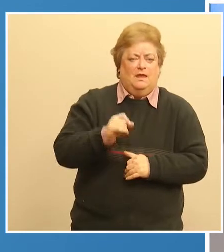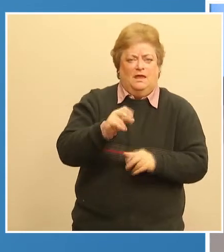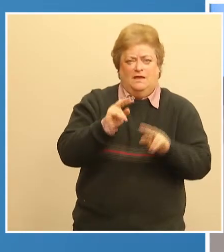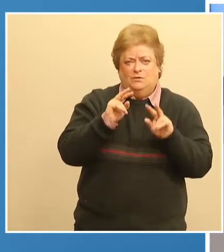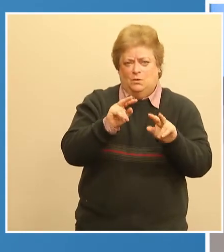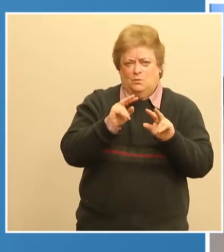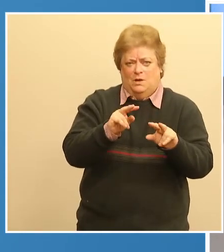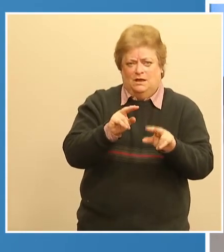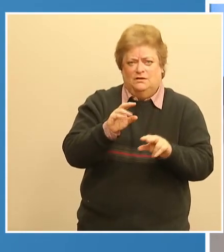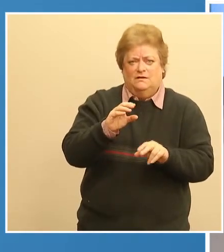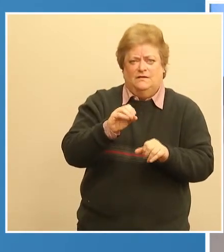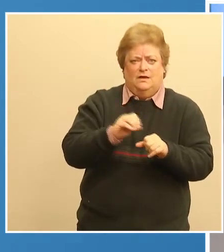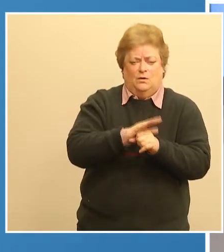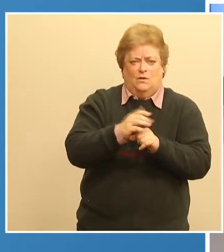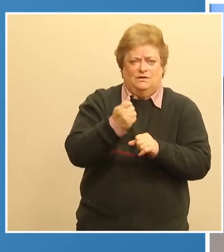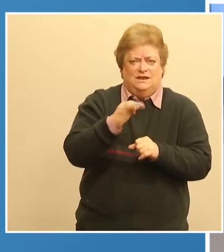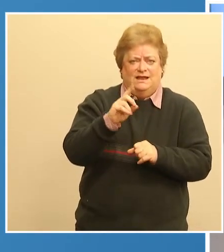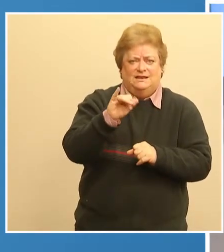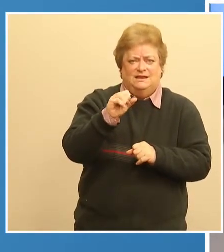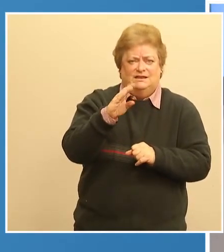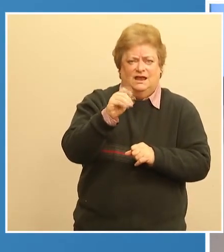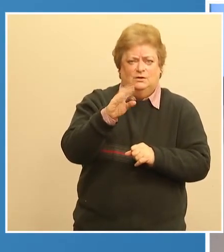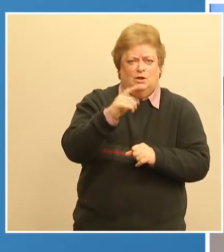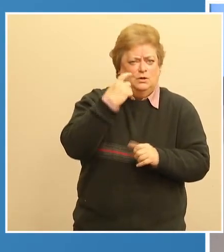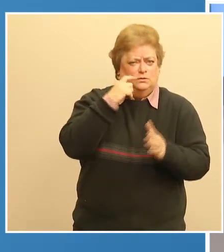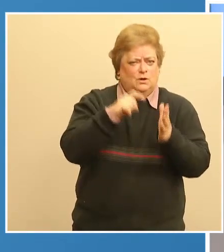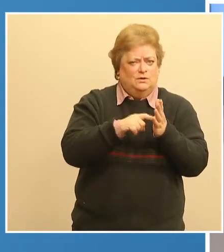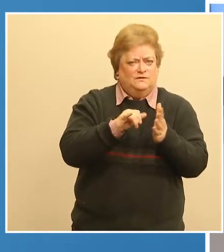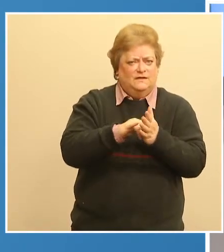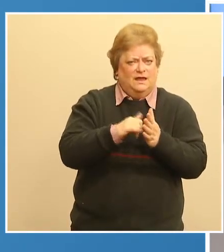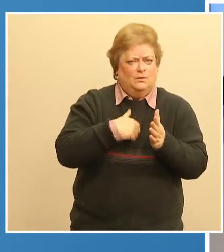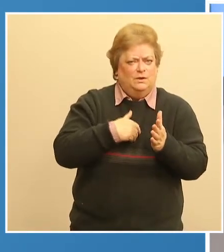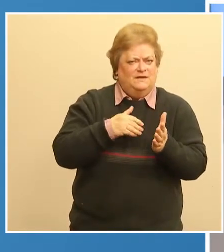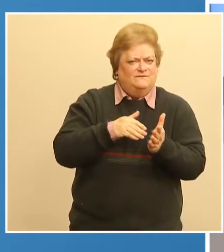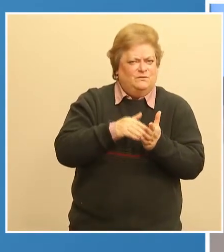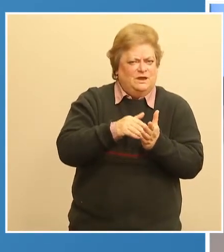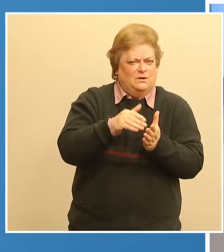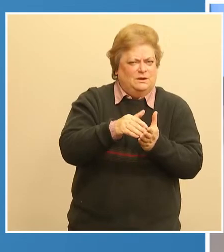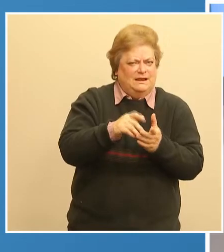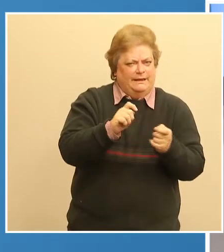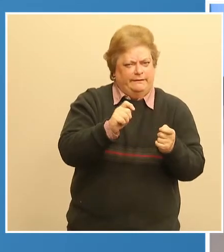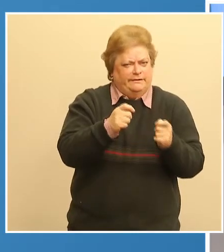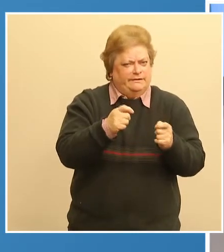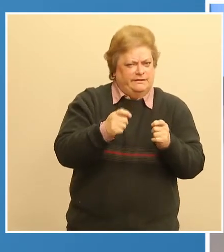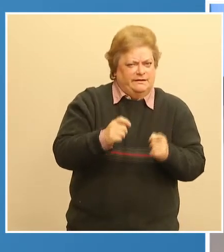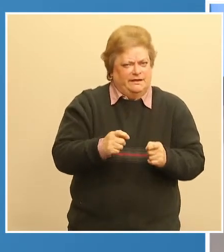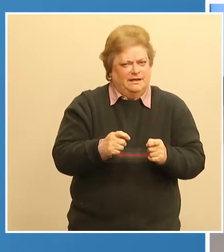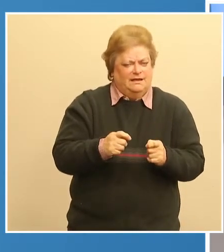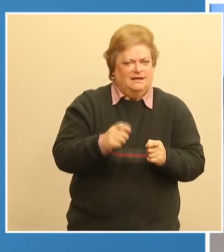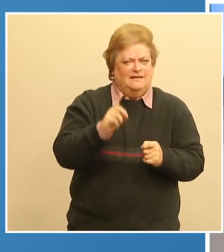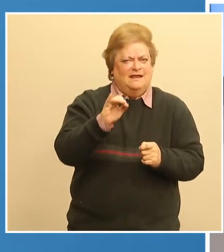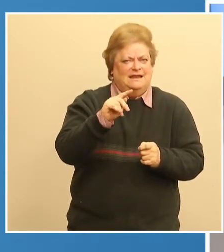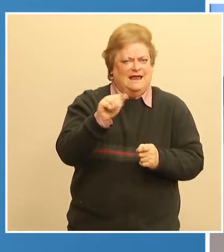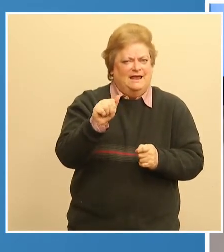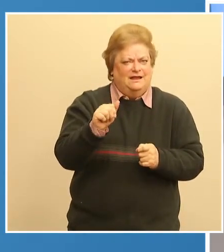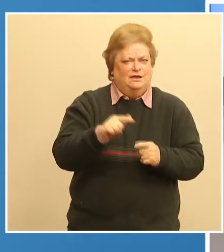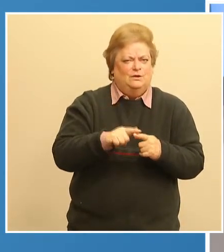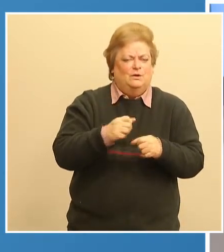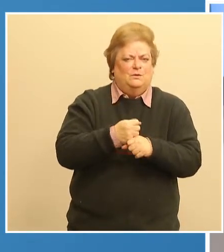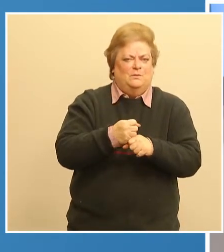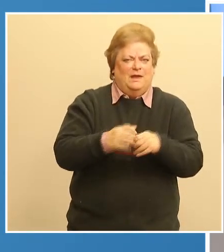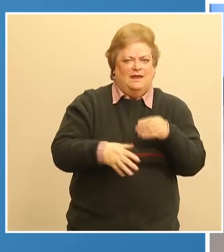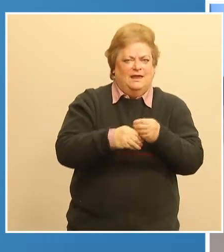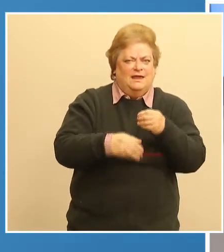If you monitor our COVID-19 dashboard, you have noticed that we frequently fine-tune data and make